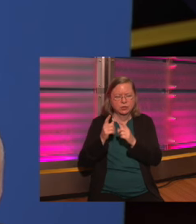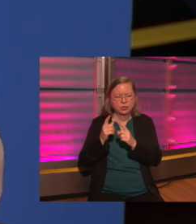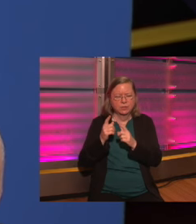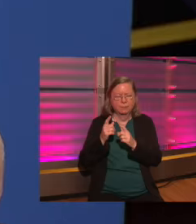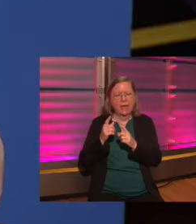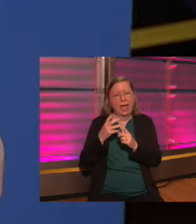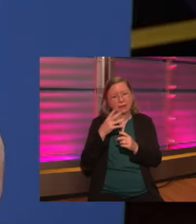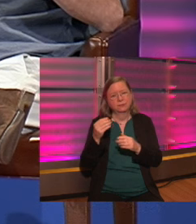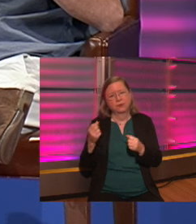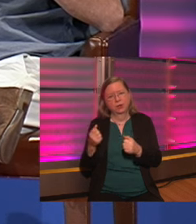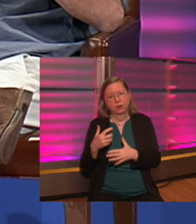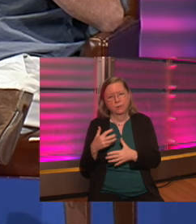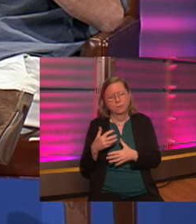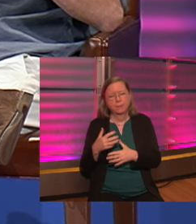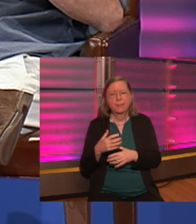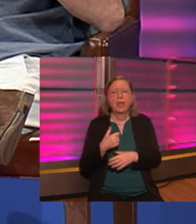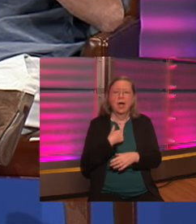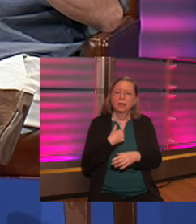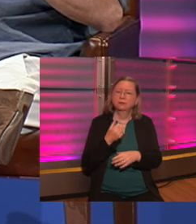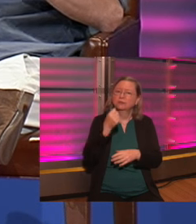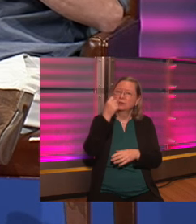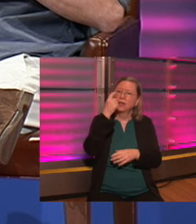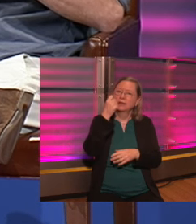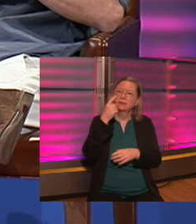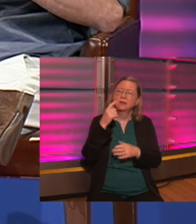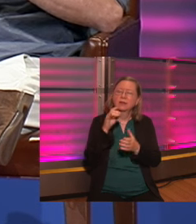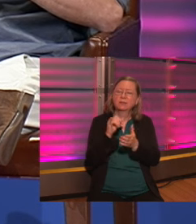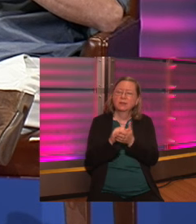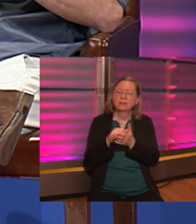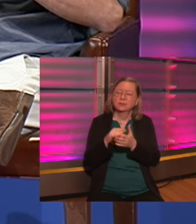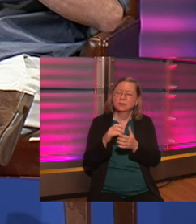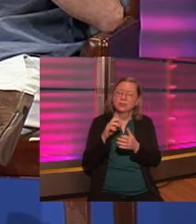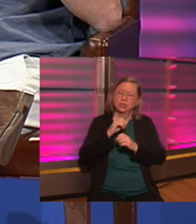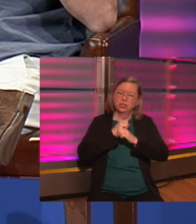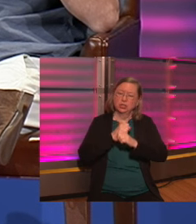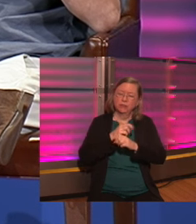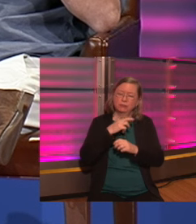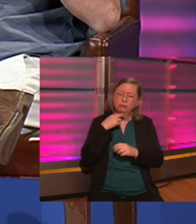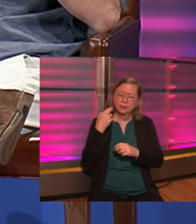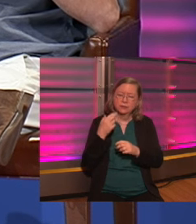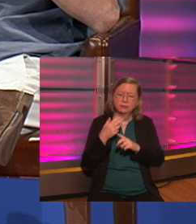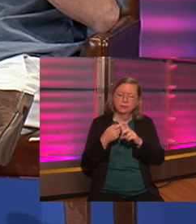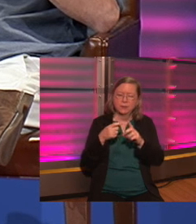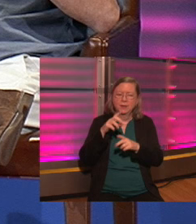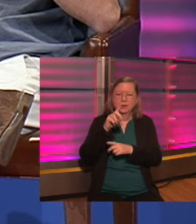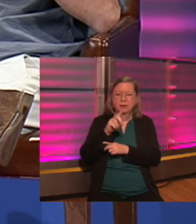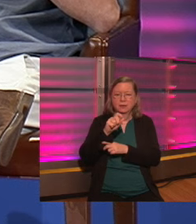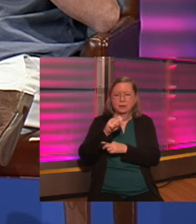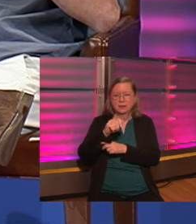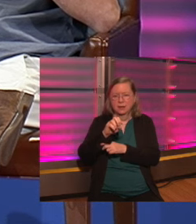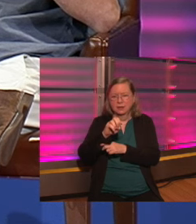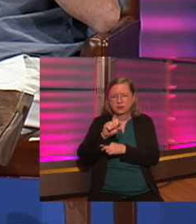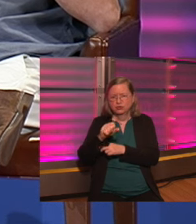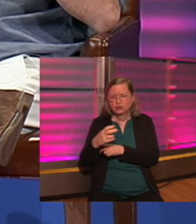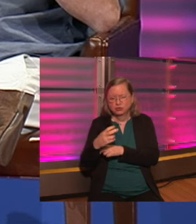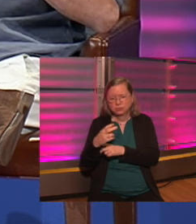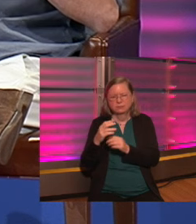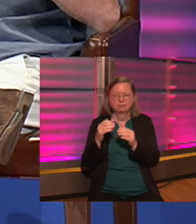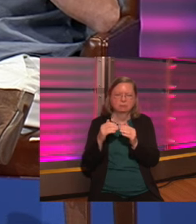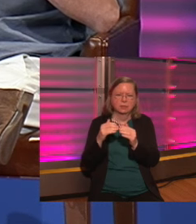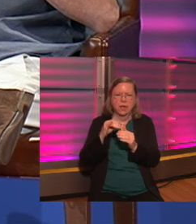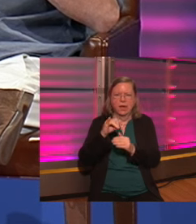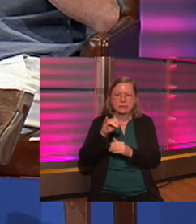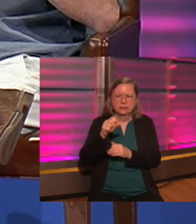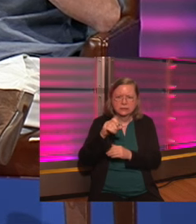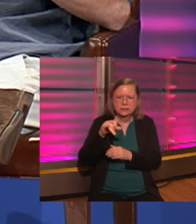risk that's being presented by a group like Daesh or ISIS, but the key question is how do we